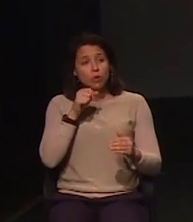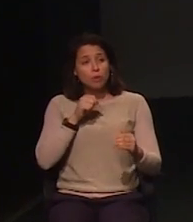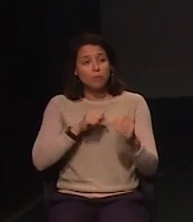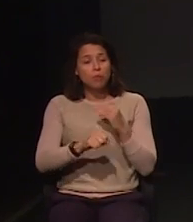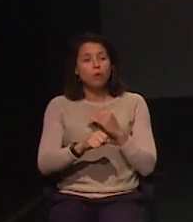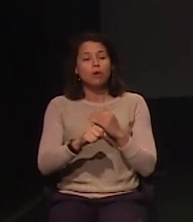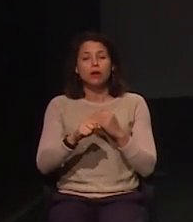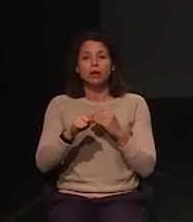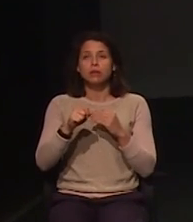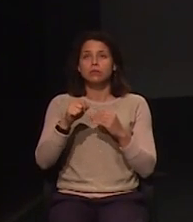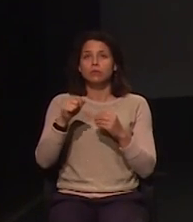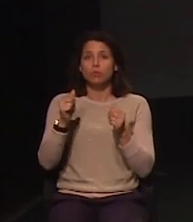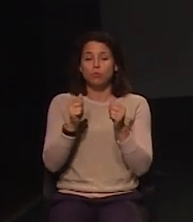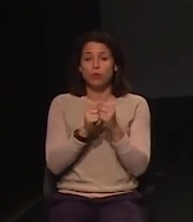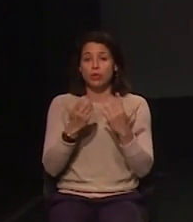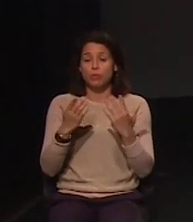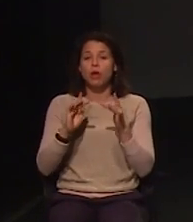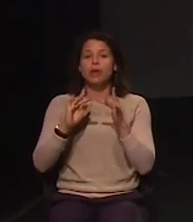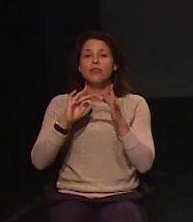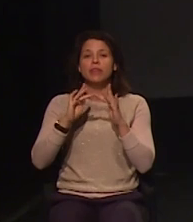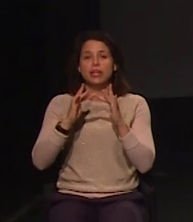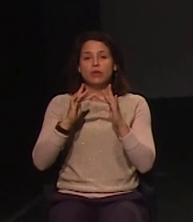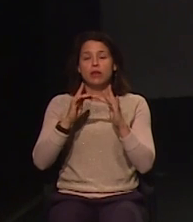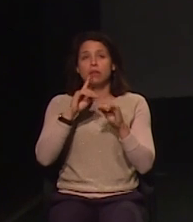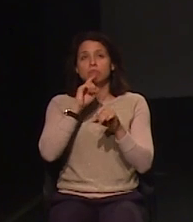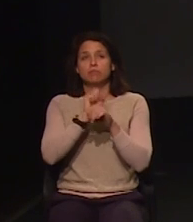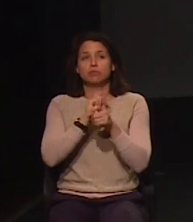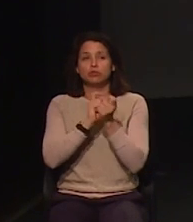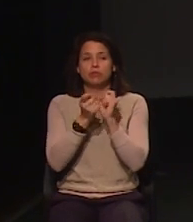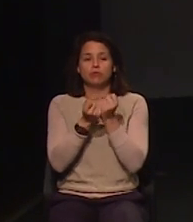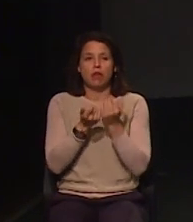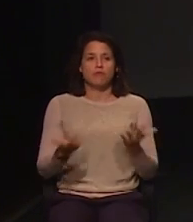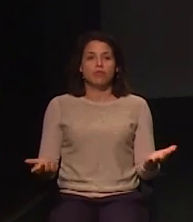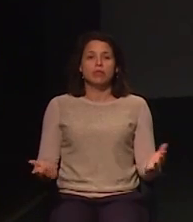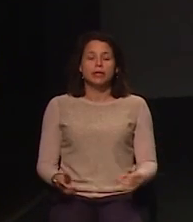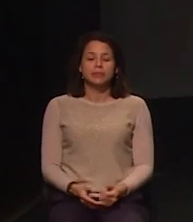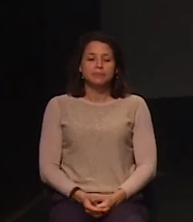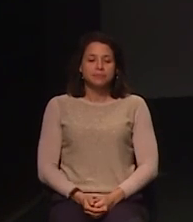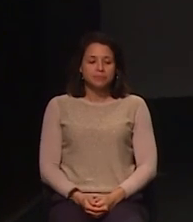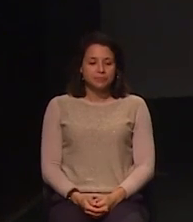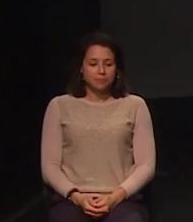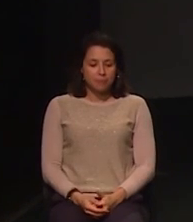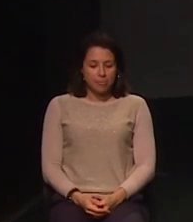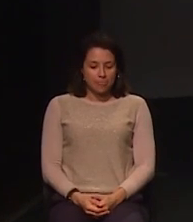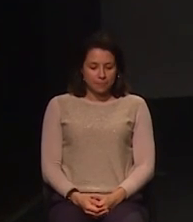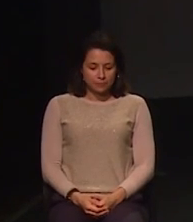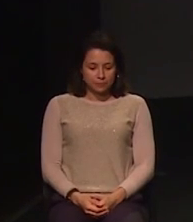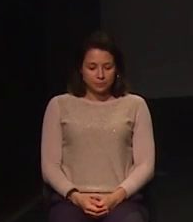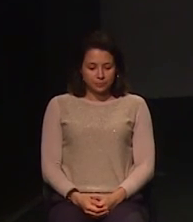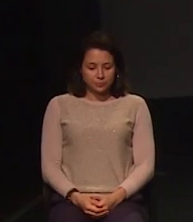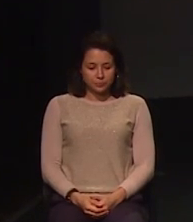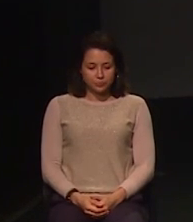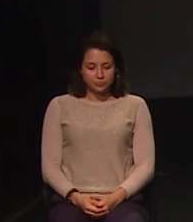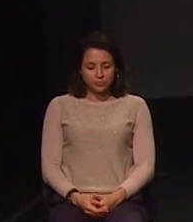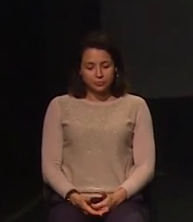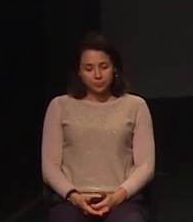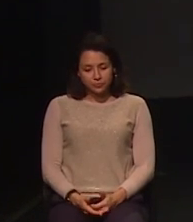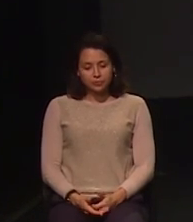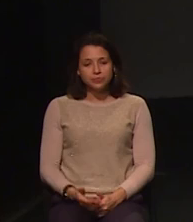internet has changed everything, really. And I think that this